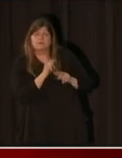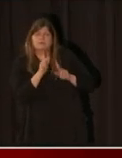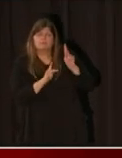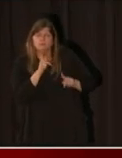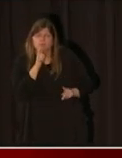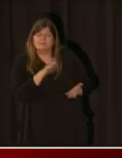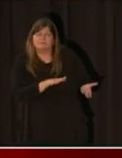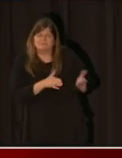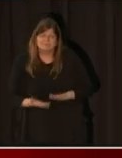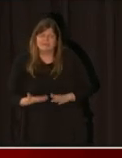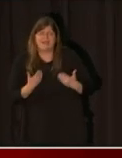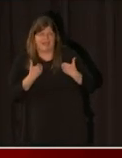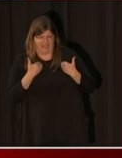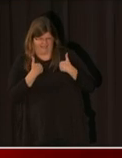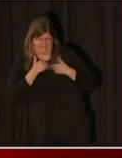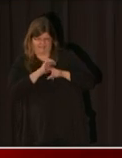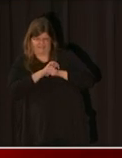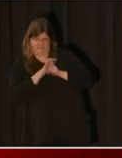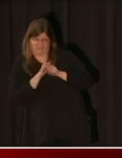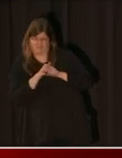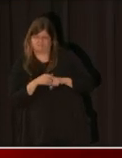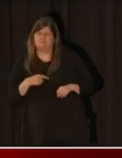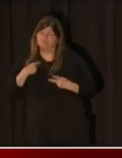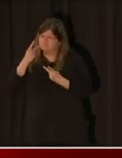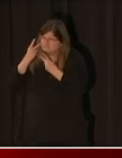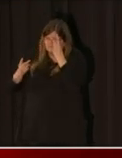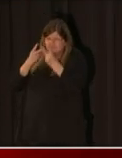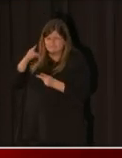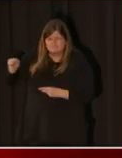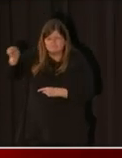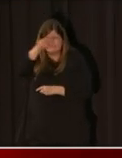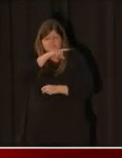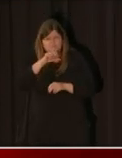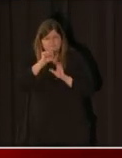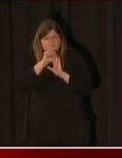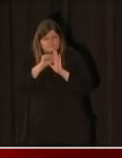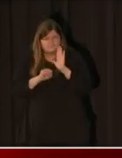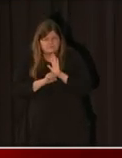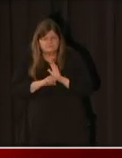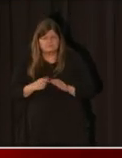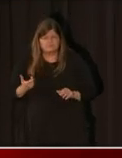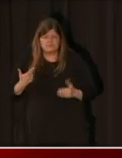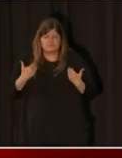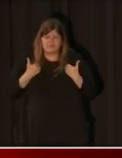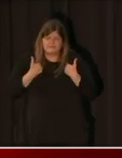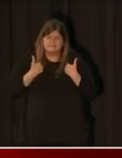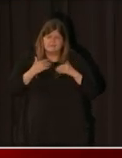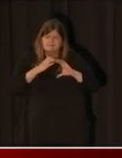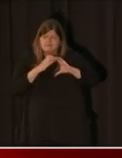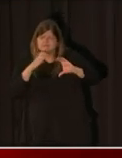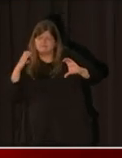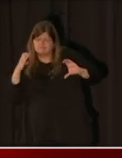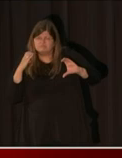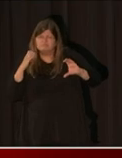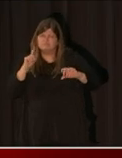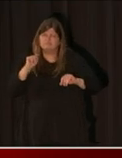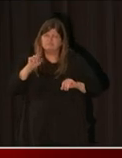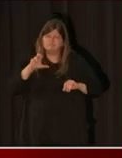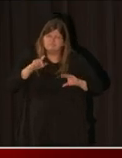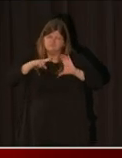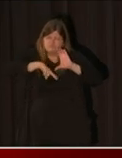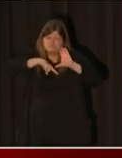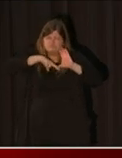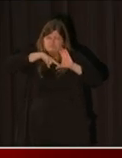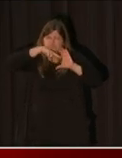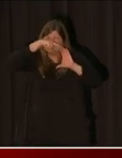We've seen images from other states and other jurisdictions of refrigerator trucks and whatnot that are housing